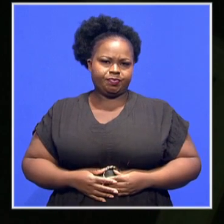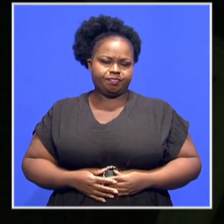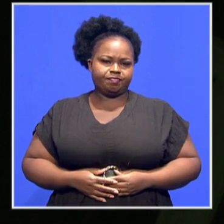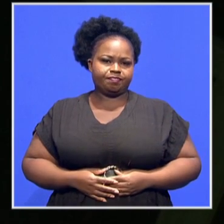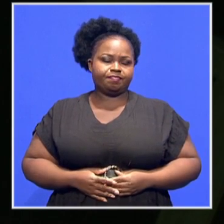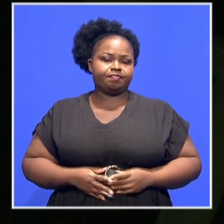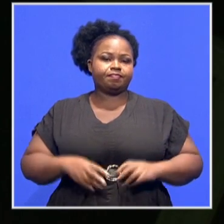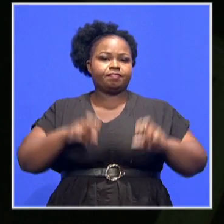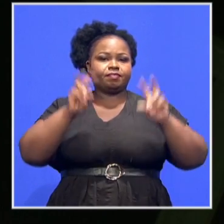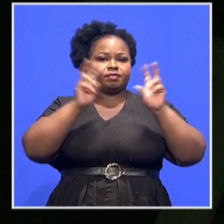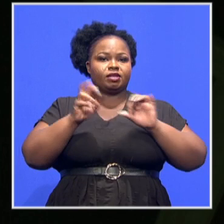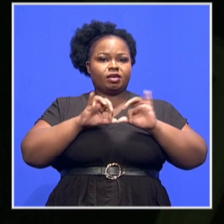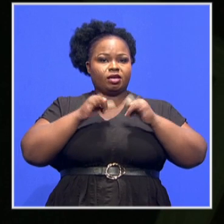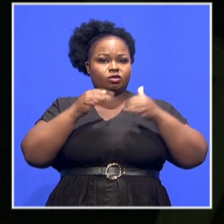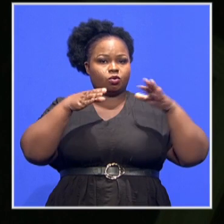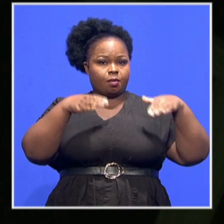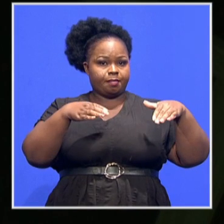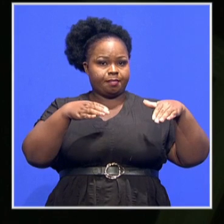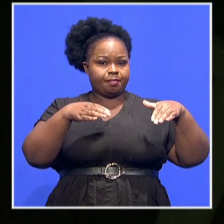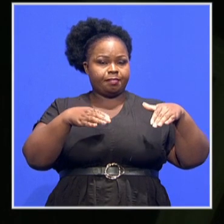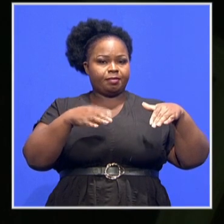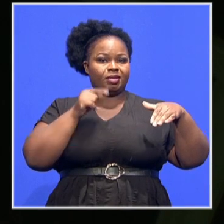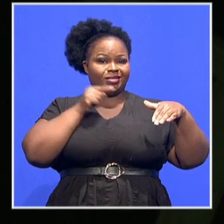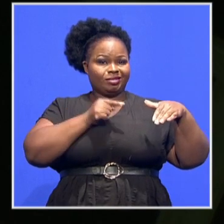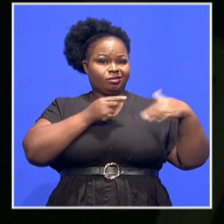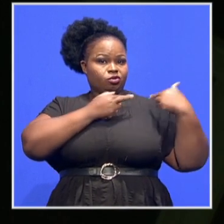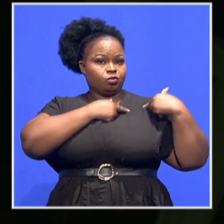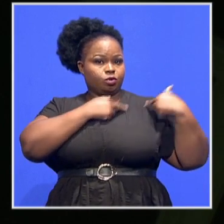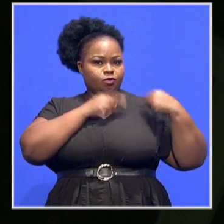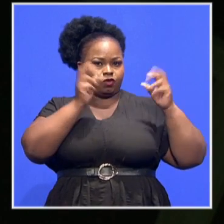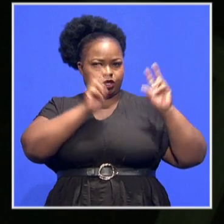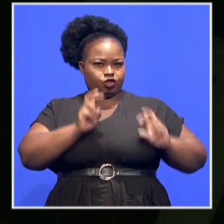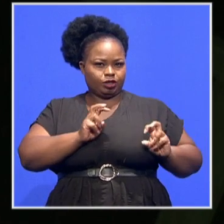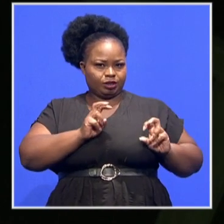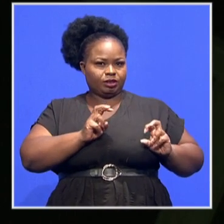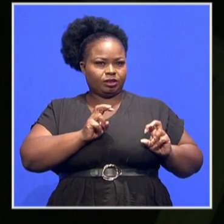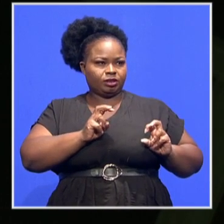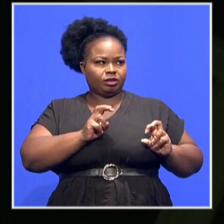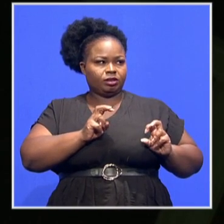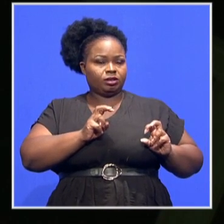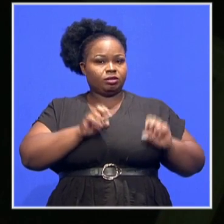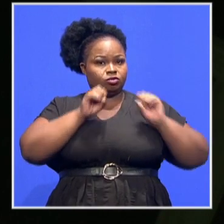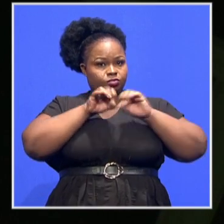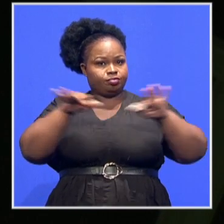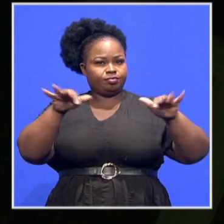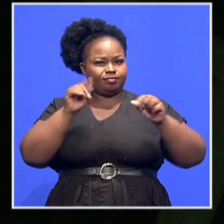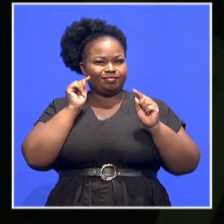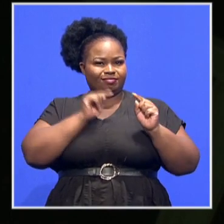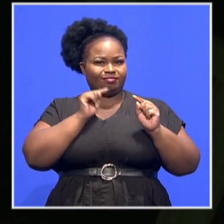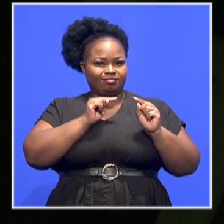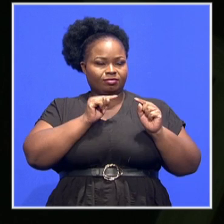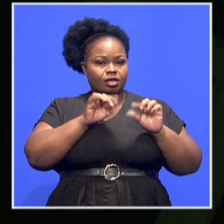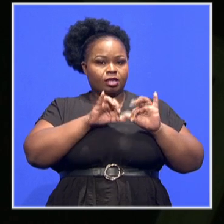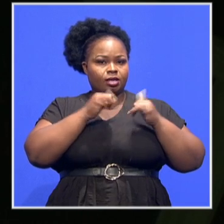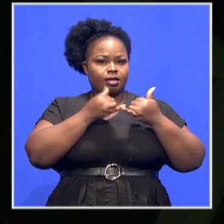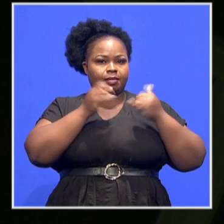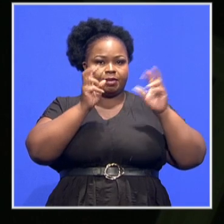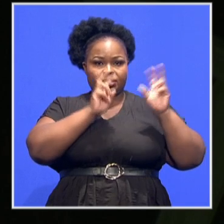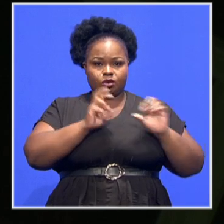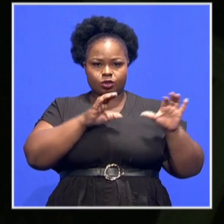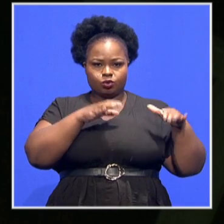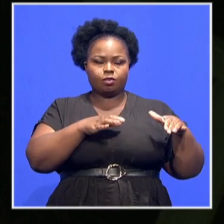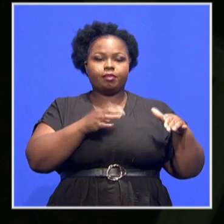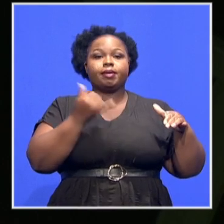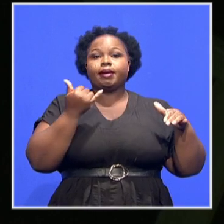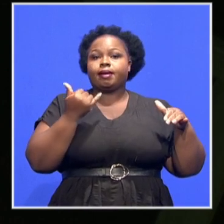Eskom, our electricity generation and transmission and distribution company, has